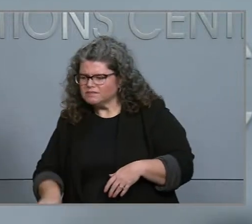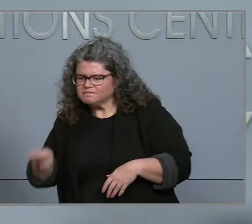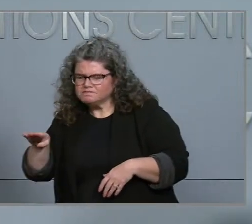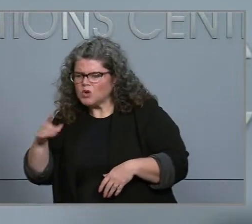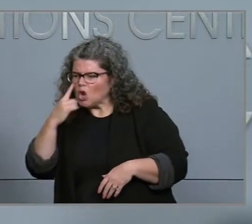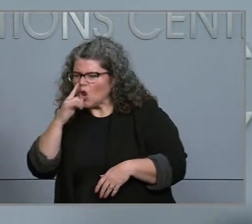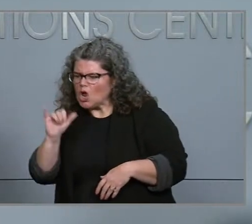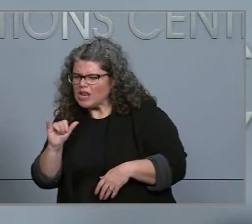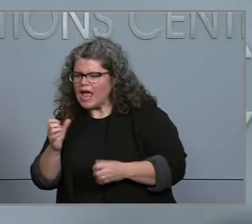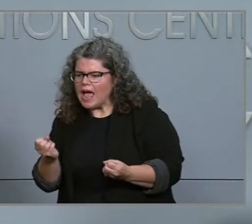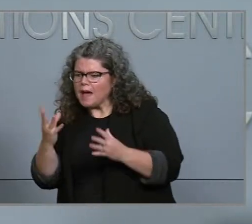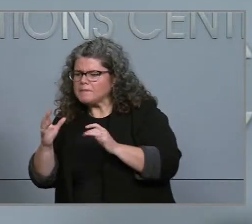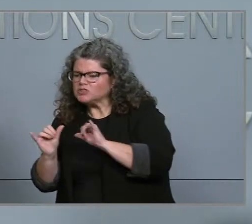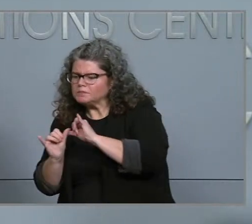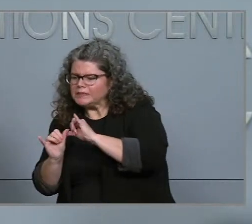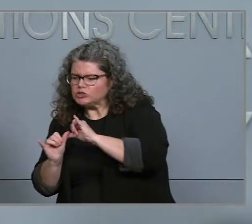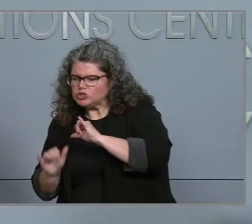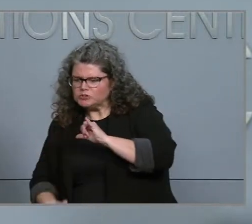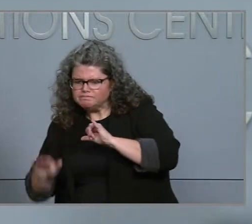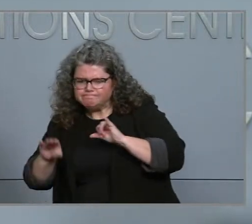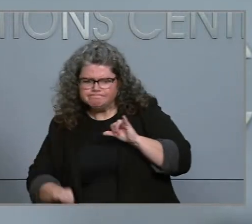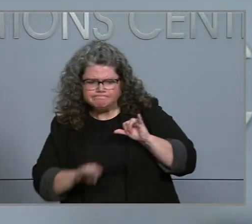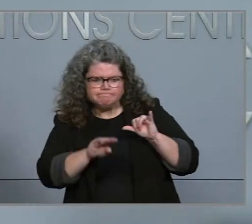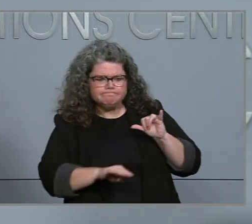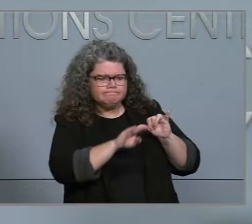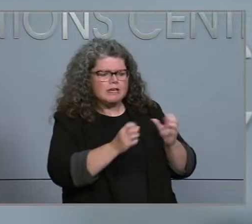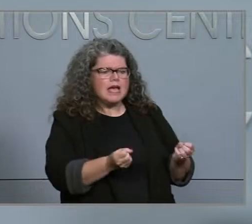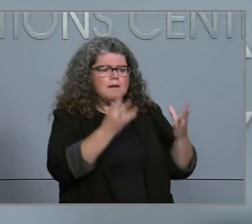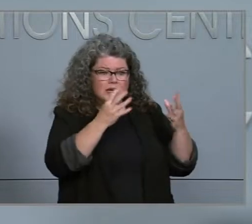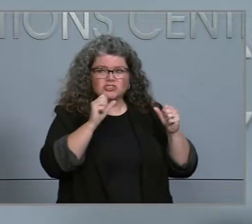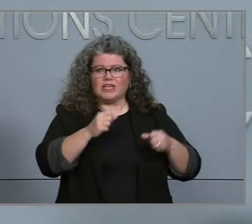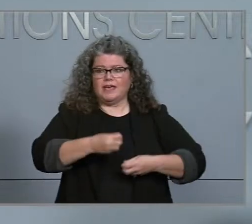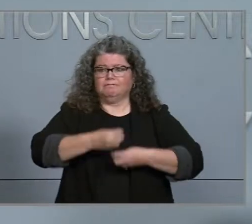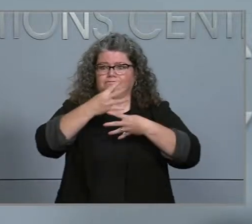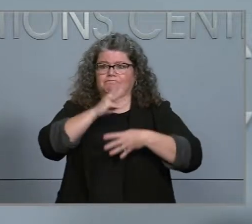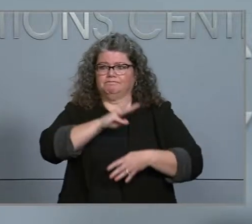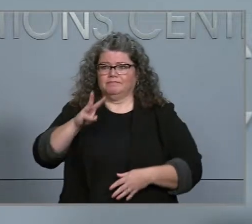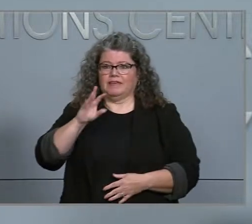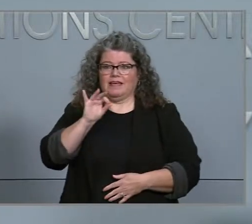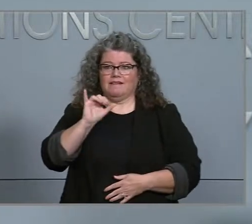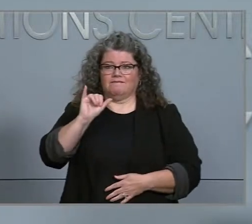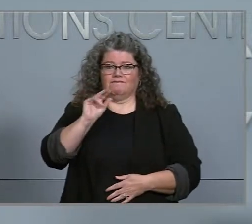North Carolina Flood Inundation Mapping and Alert Network by going to